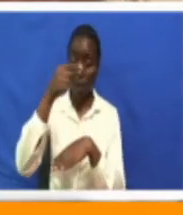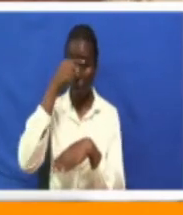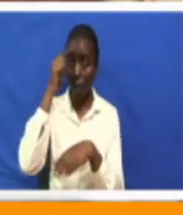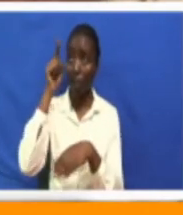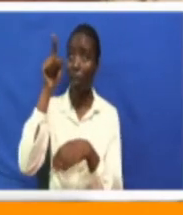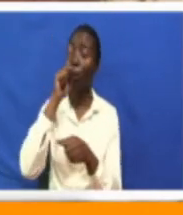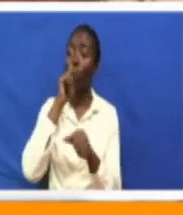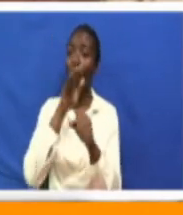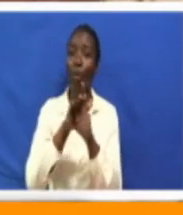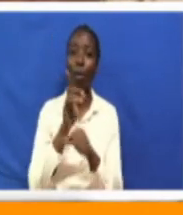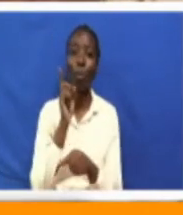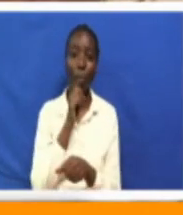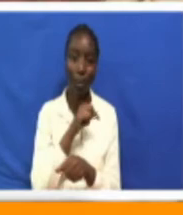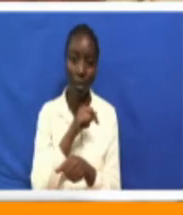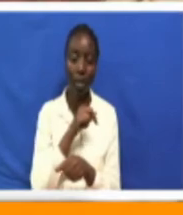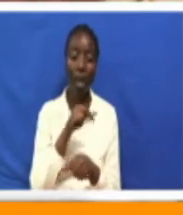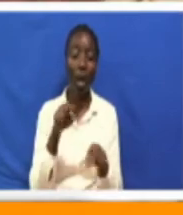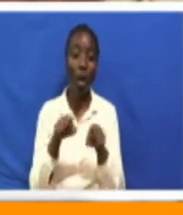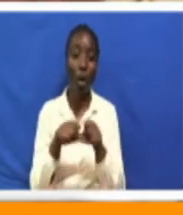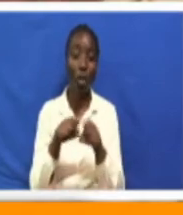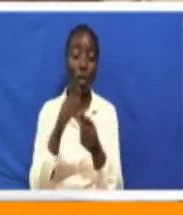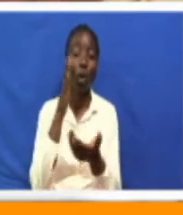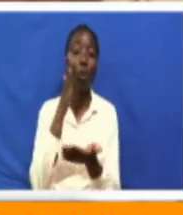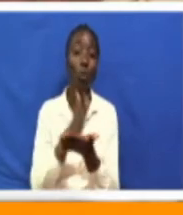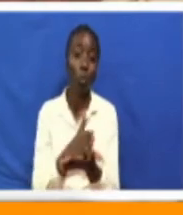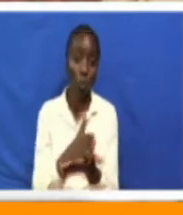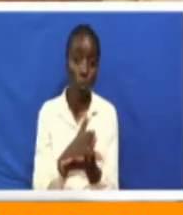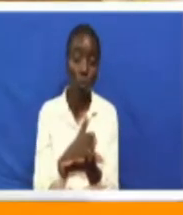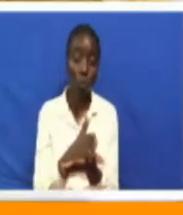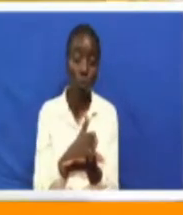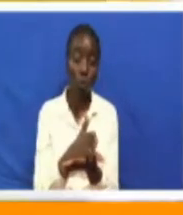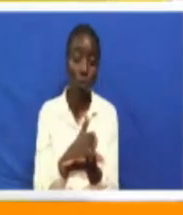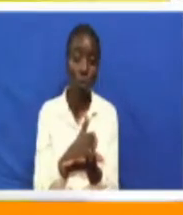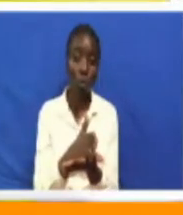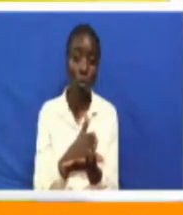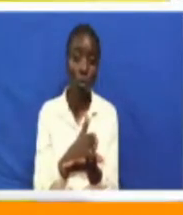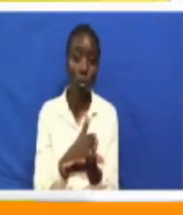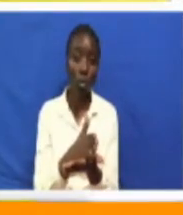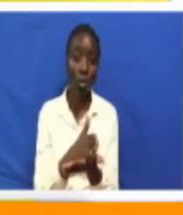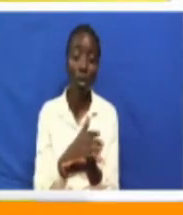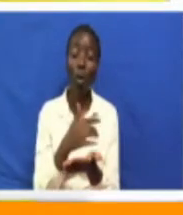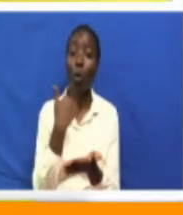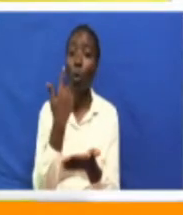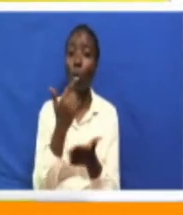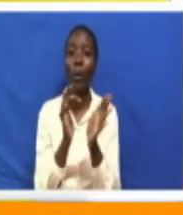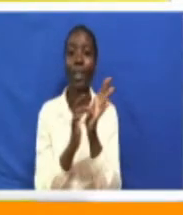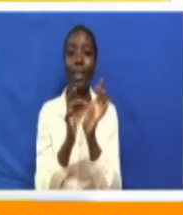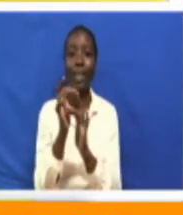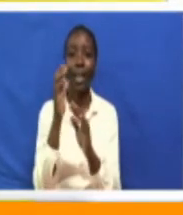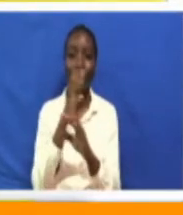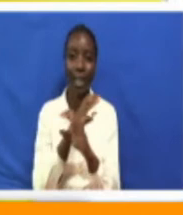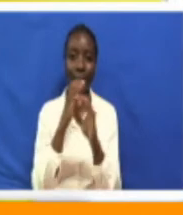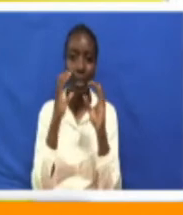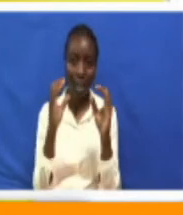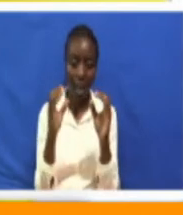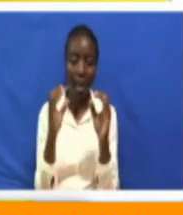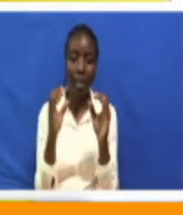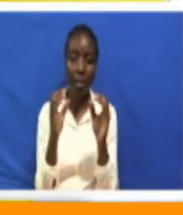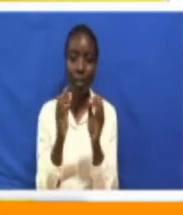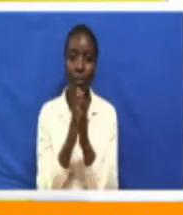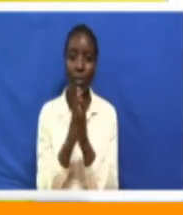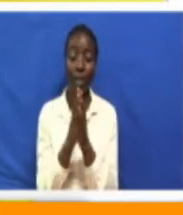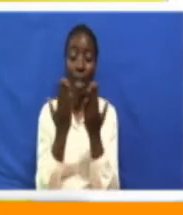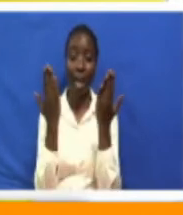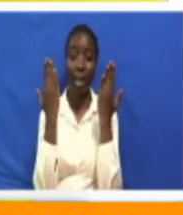promised and the truth is none other than Jesus Christ the